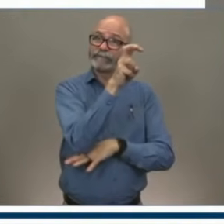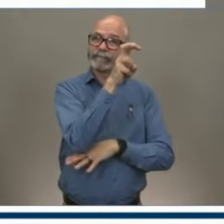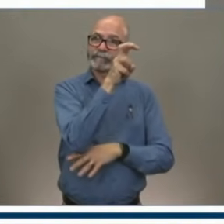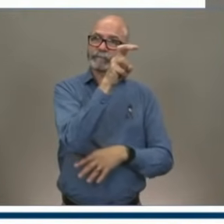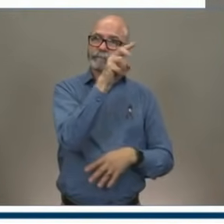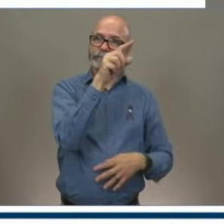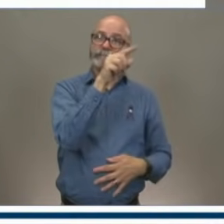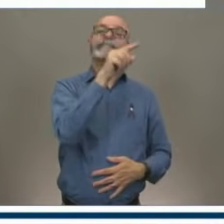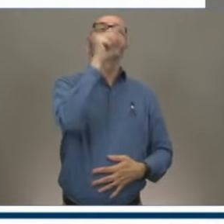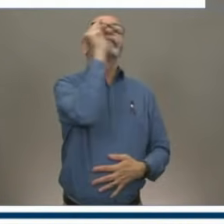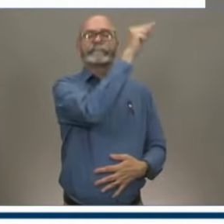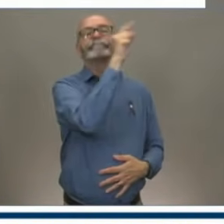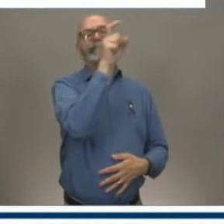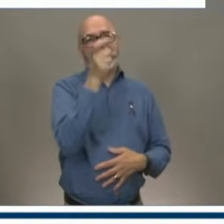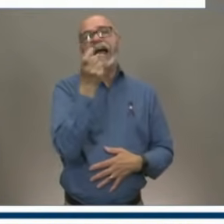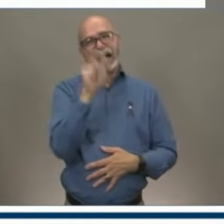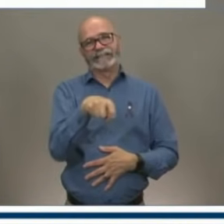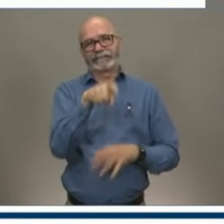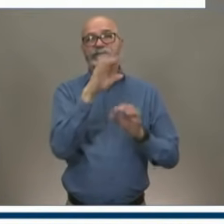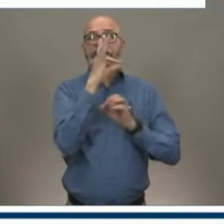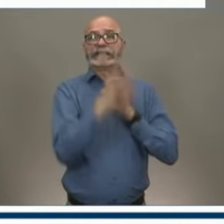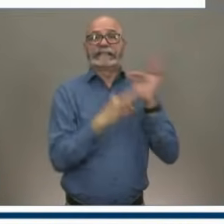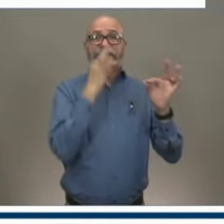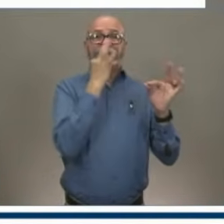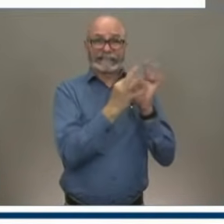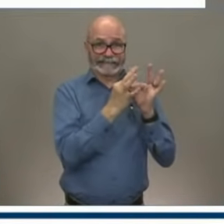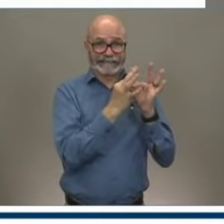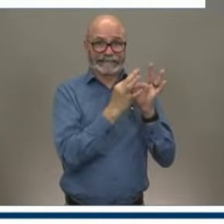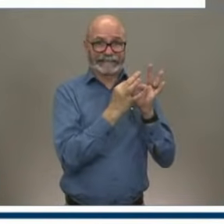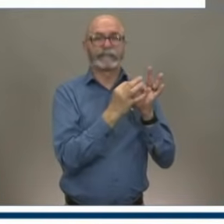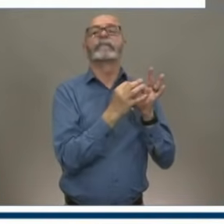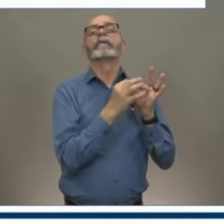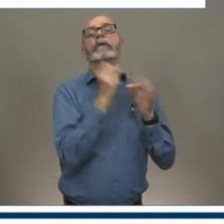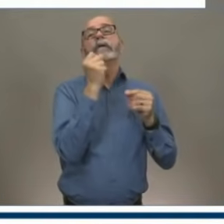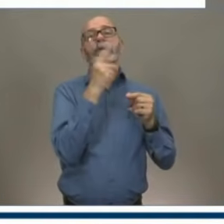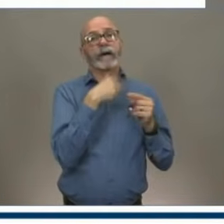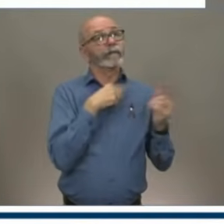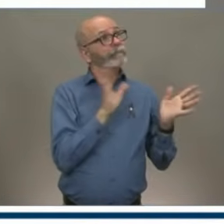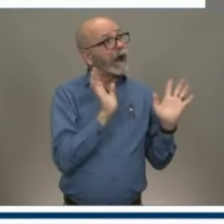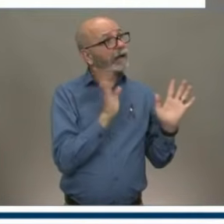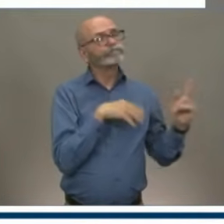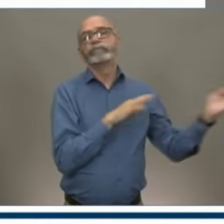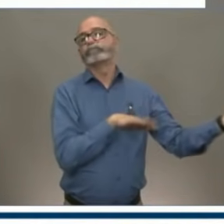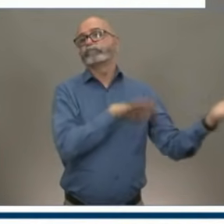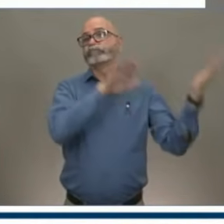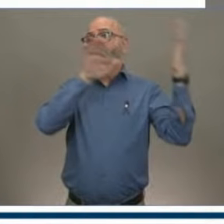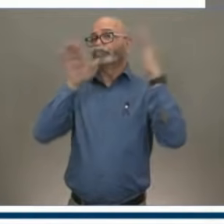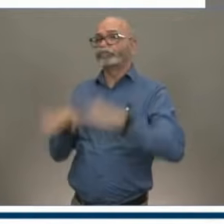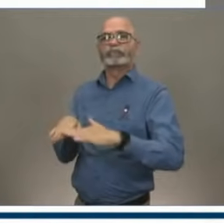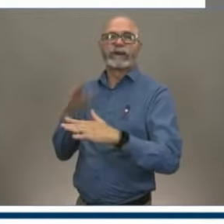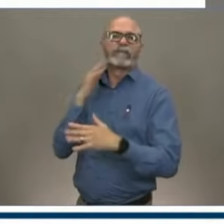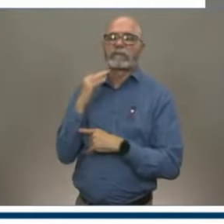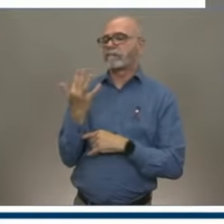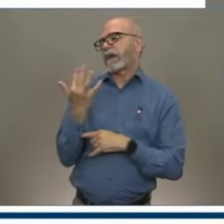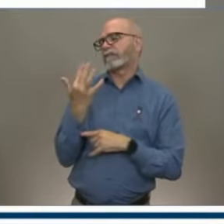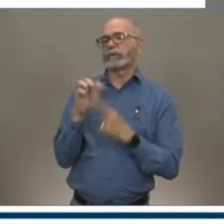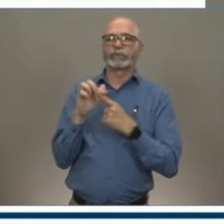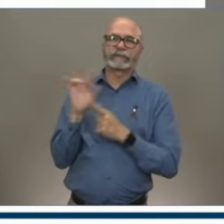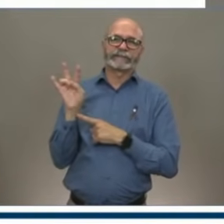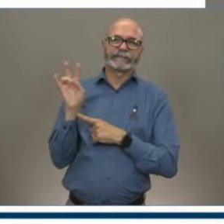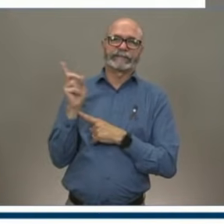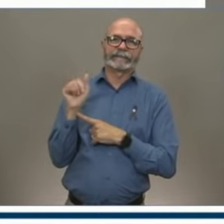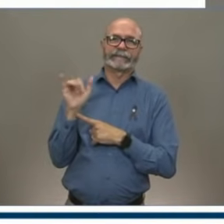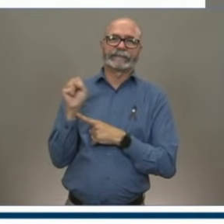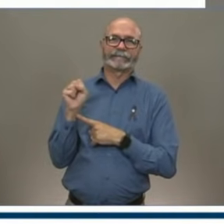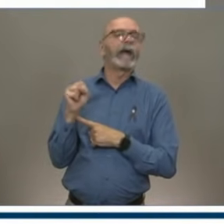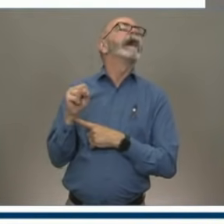test on day 6, 7, or 8 of their isolation period. It's important that they understand that a